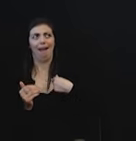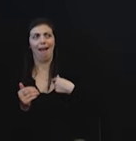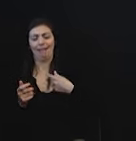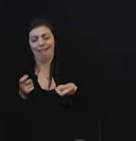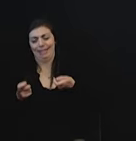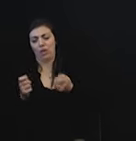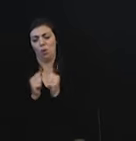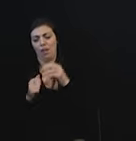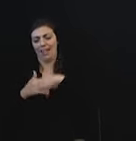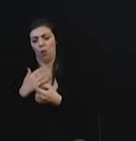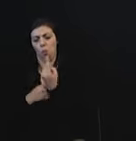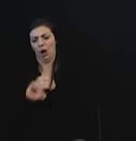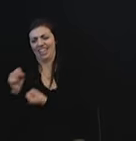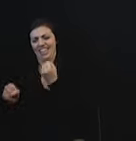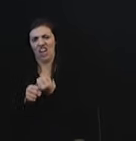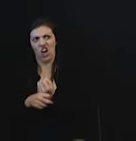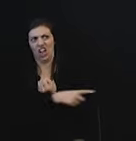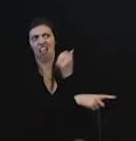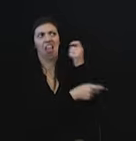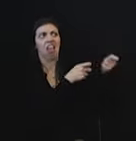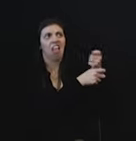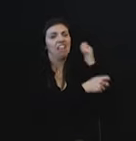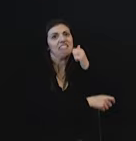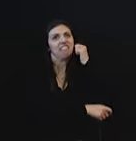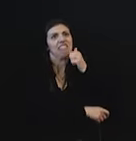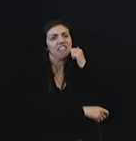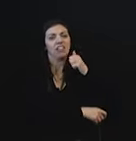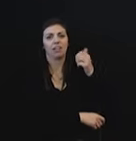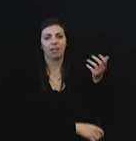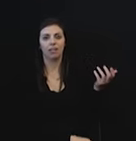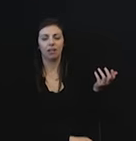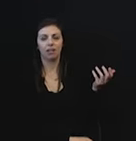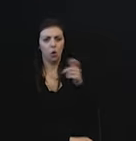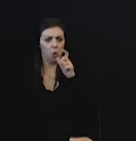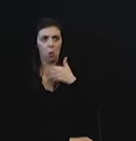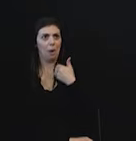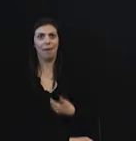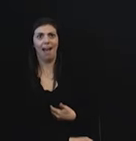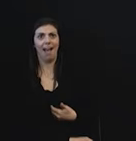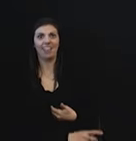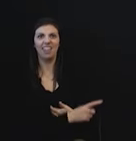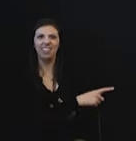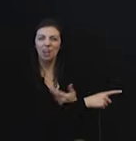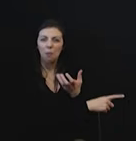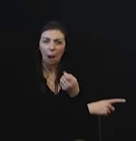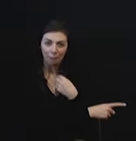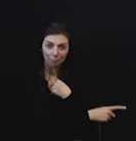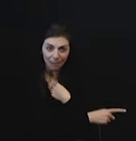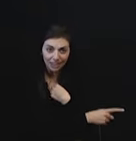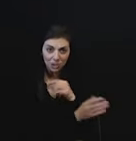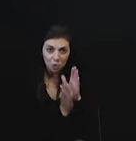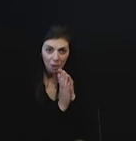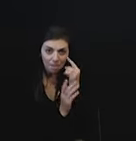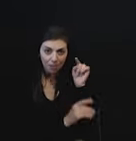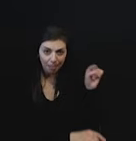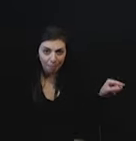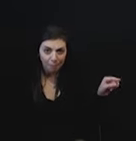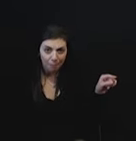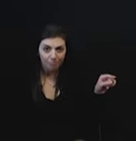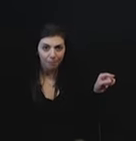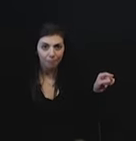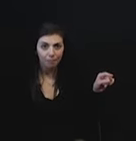year. Who am I that they would want me to pray for them?